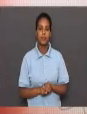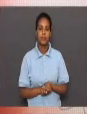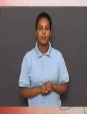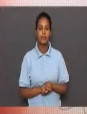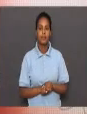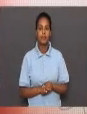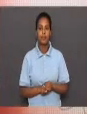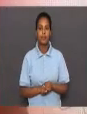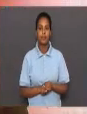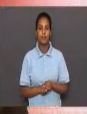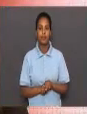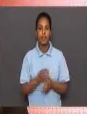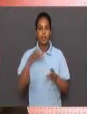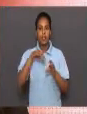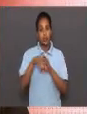solutions.